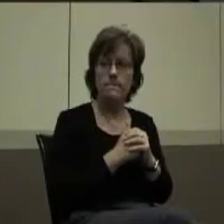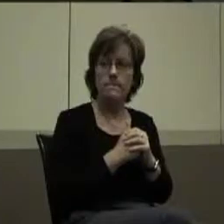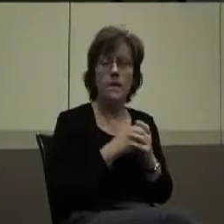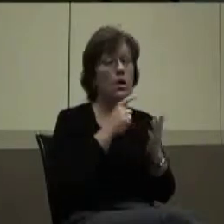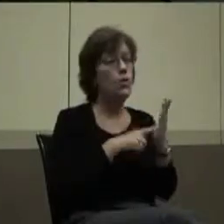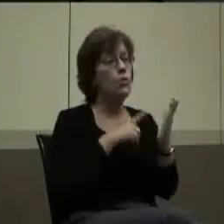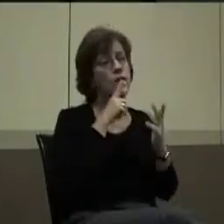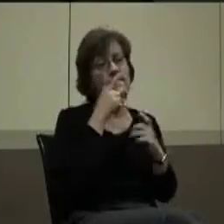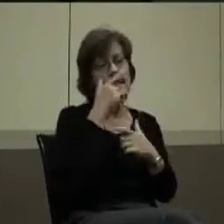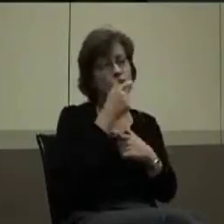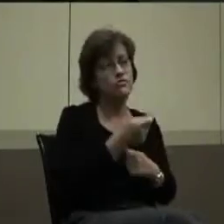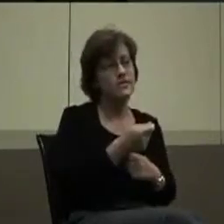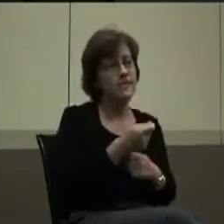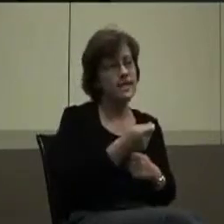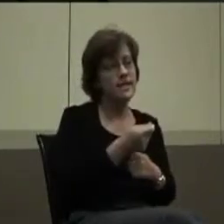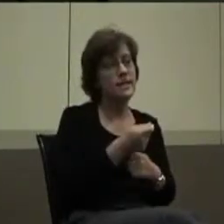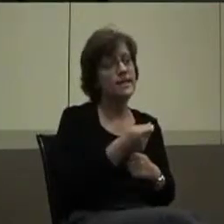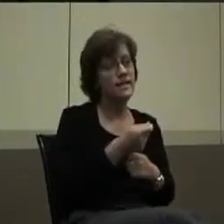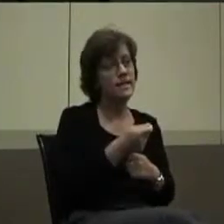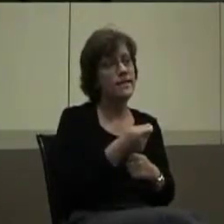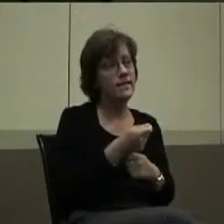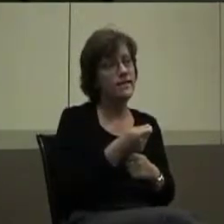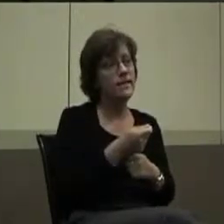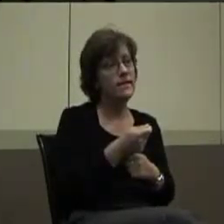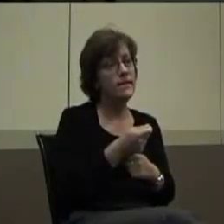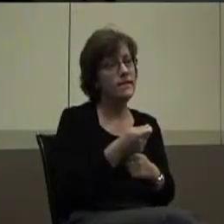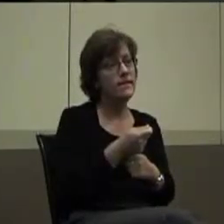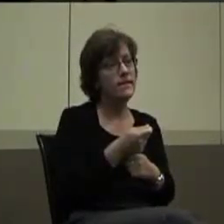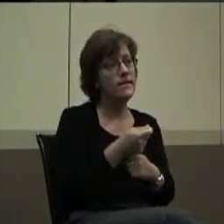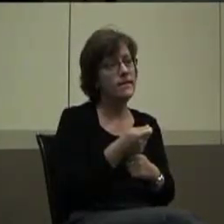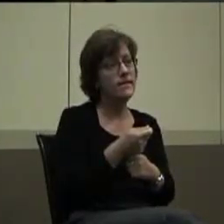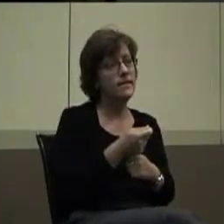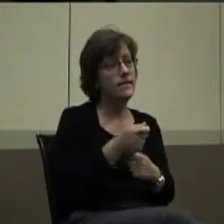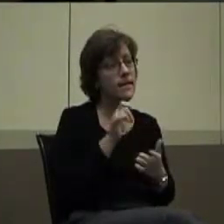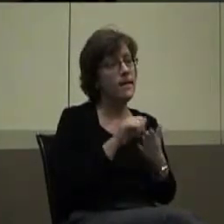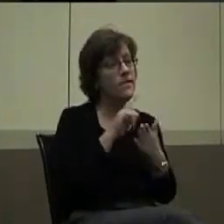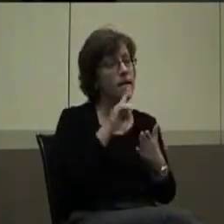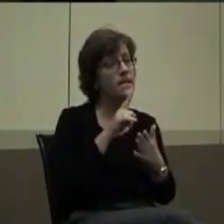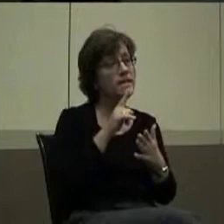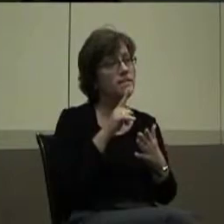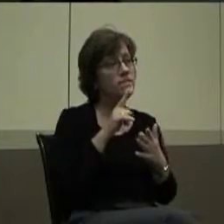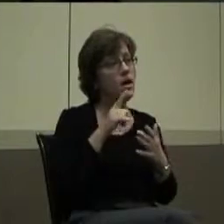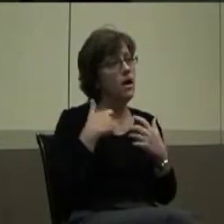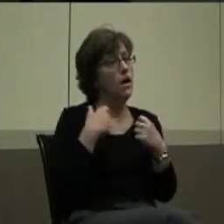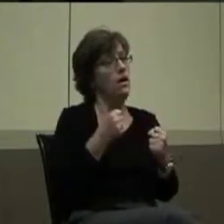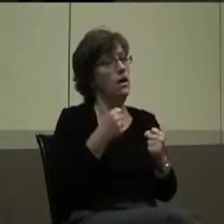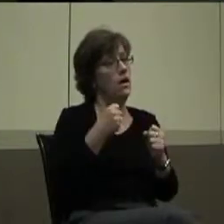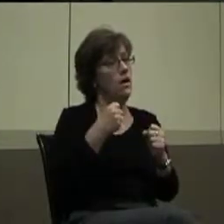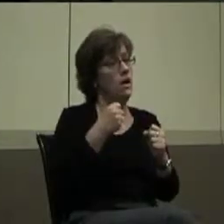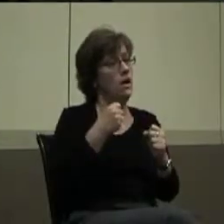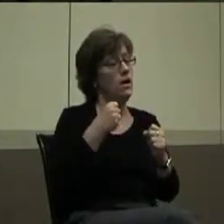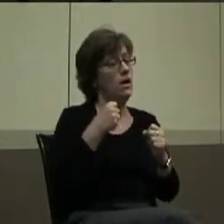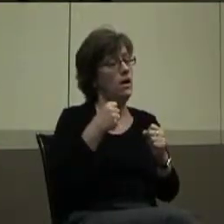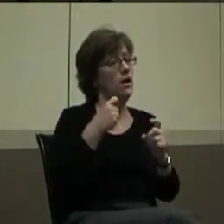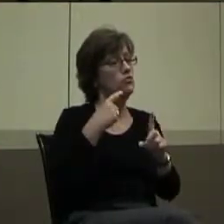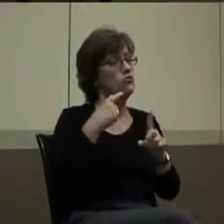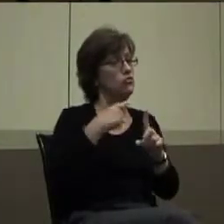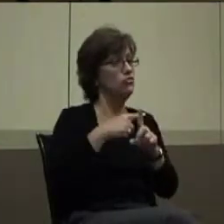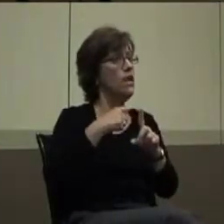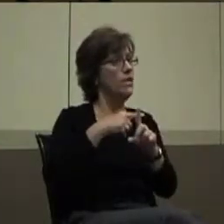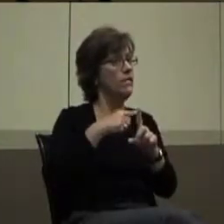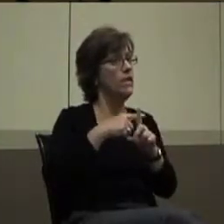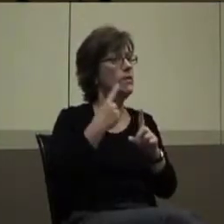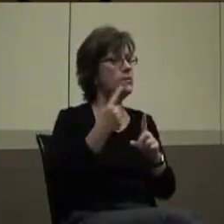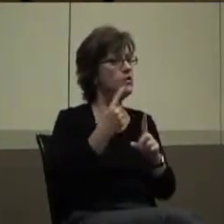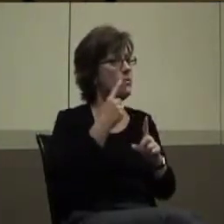Now, what's interesting, though, is that's a strength, but somebody still thought it needed to be